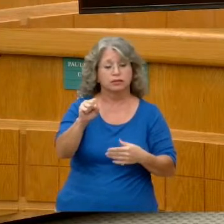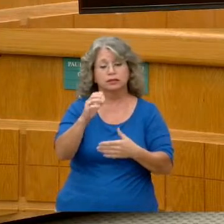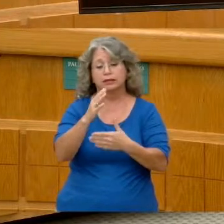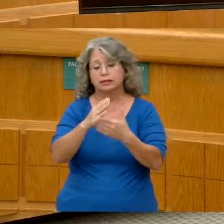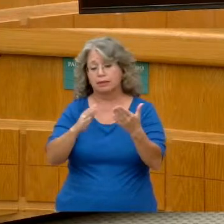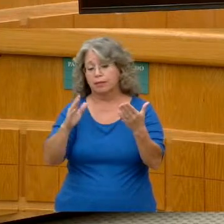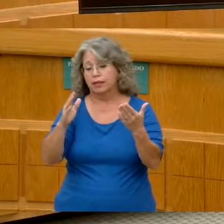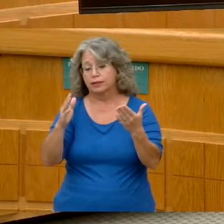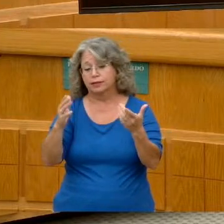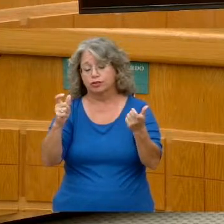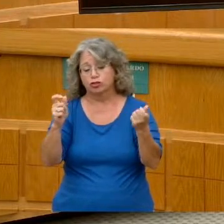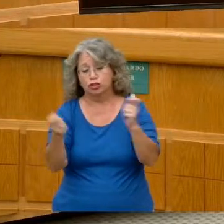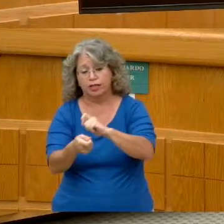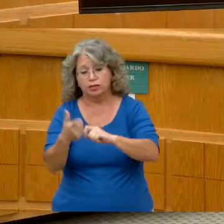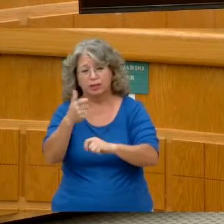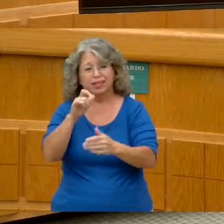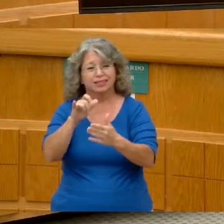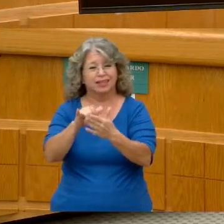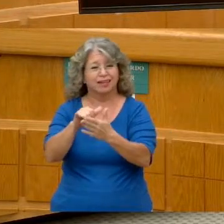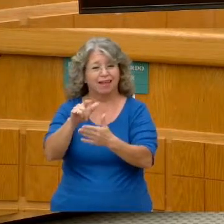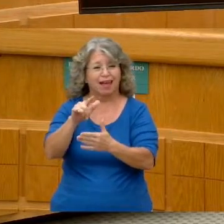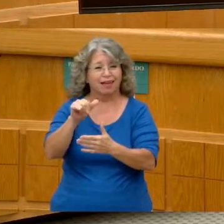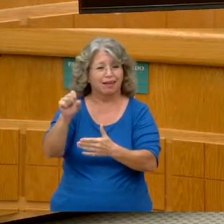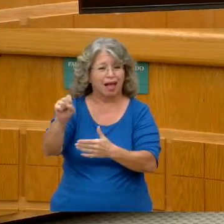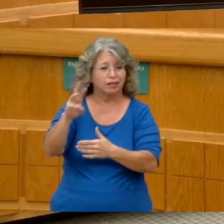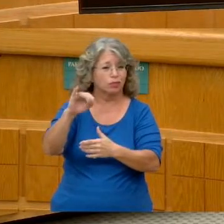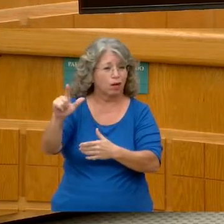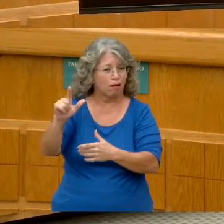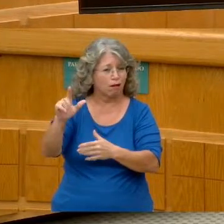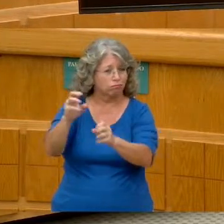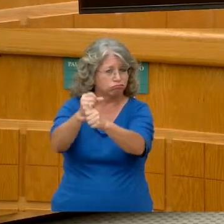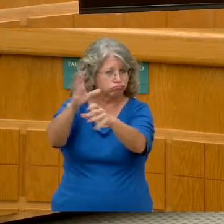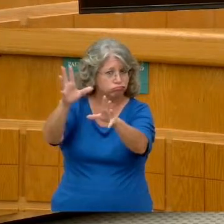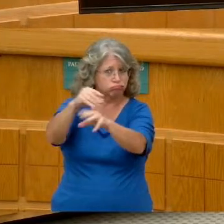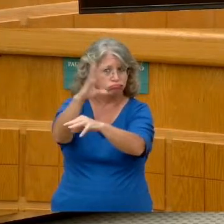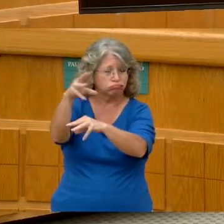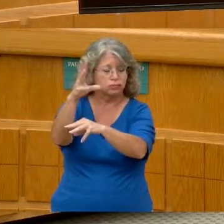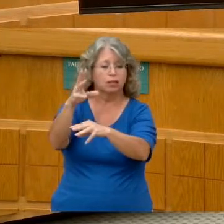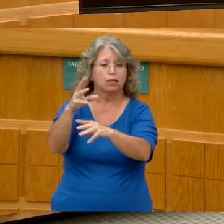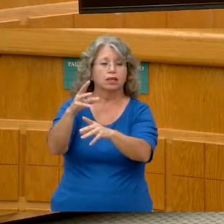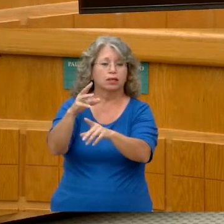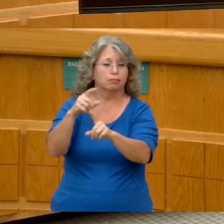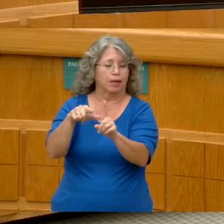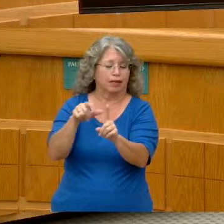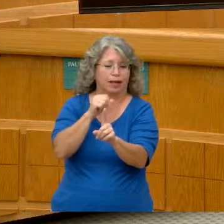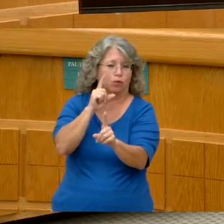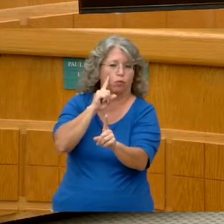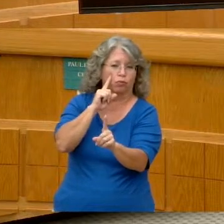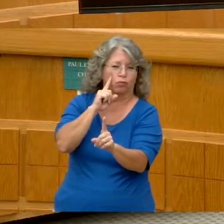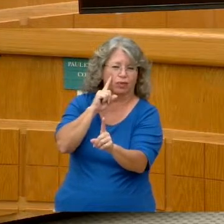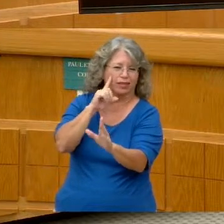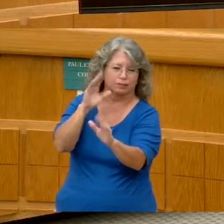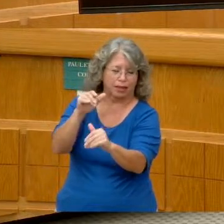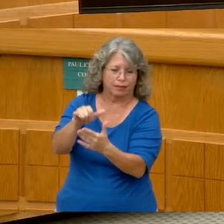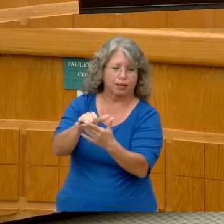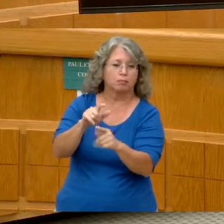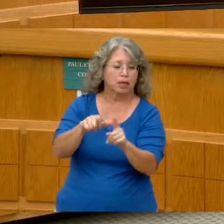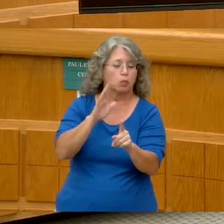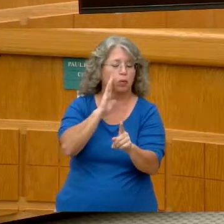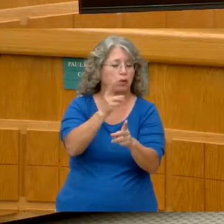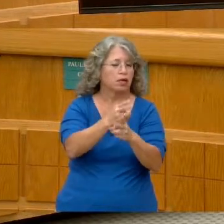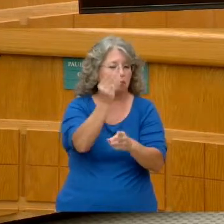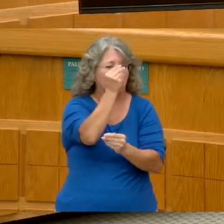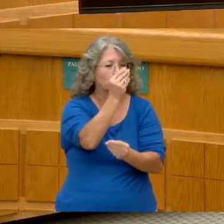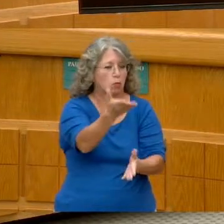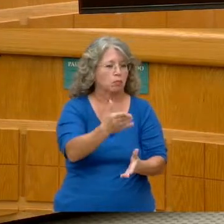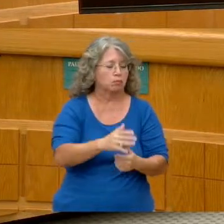offshore well. But I don't anticipate that, but we will continue to monitor and keep the public well informed as to the impact that may or may